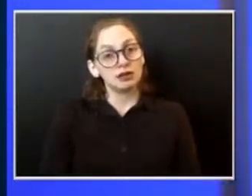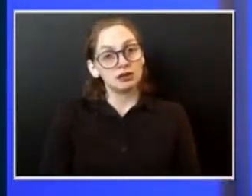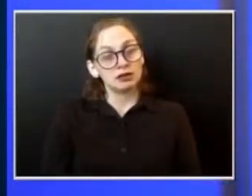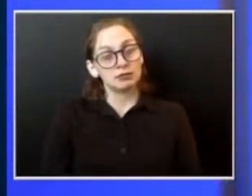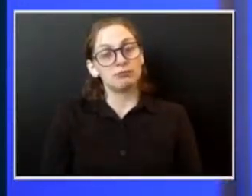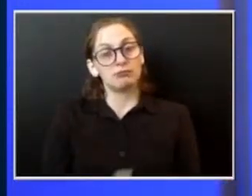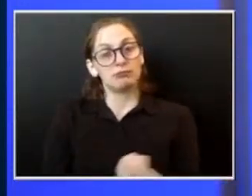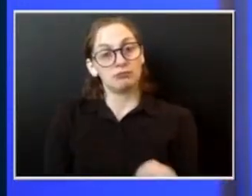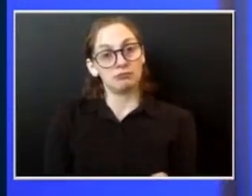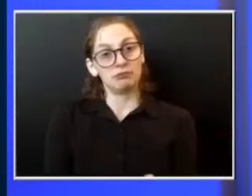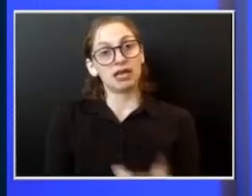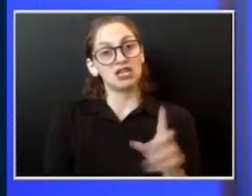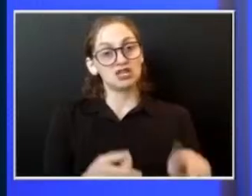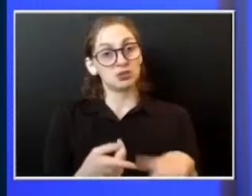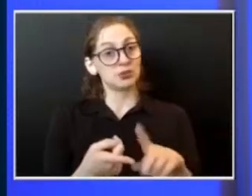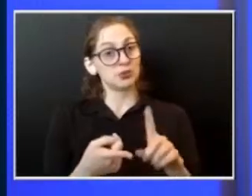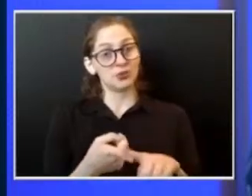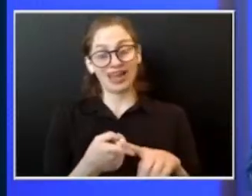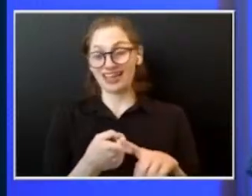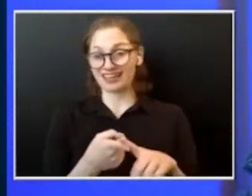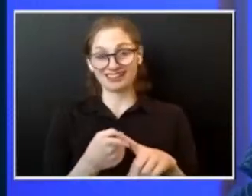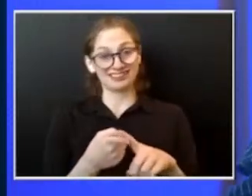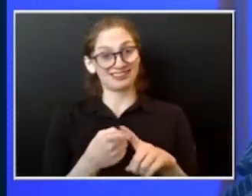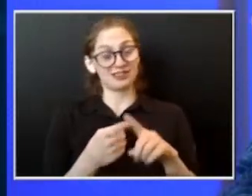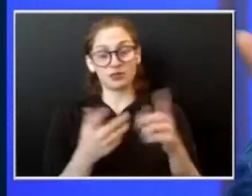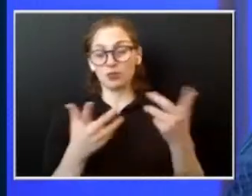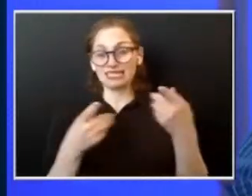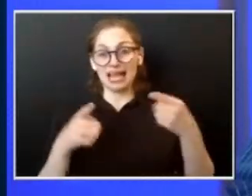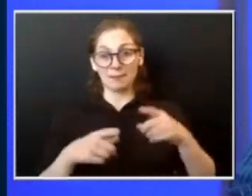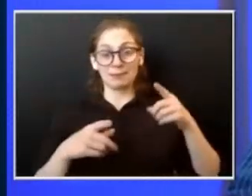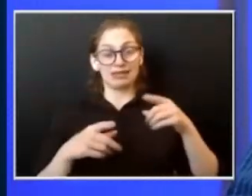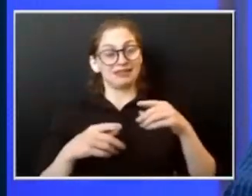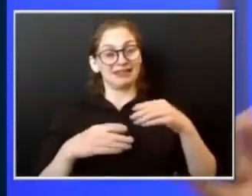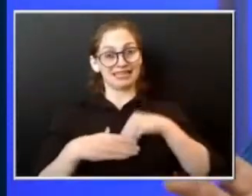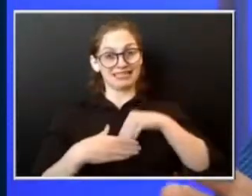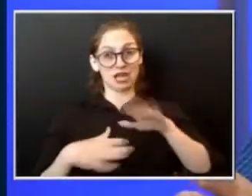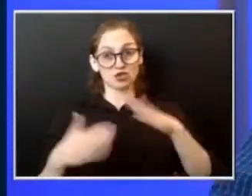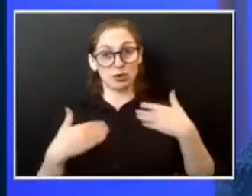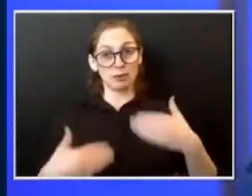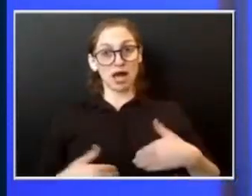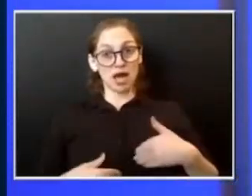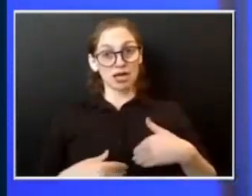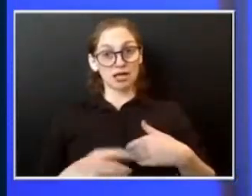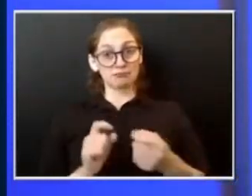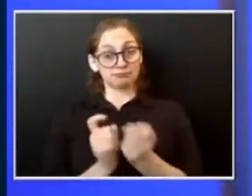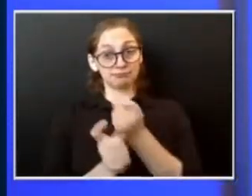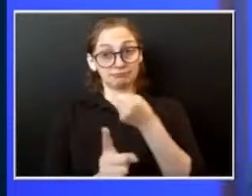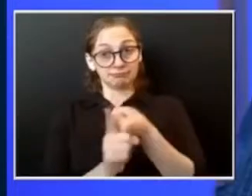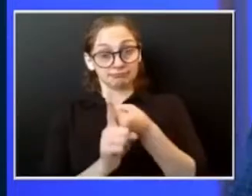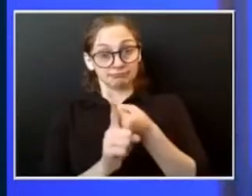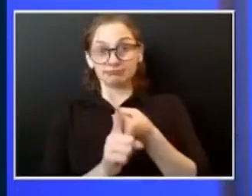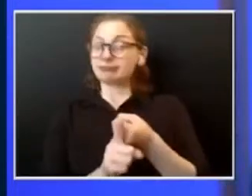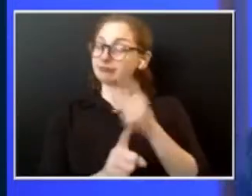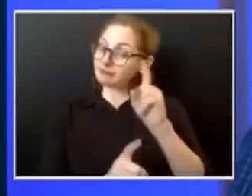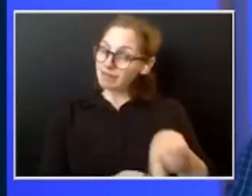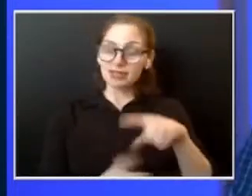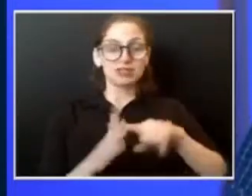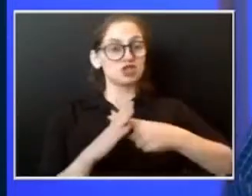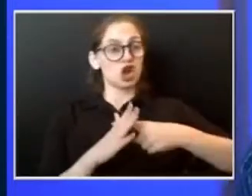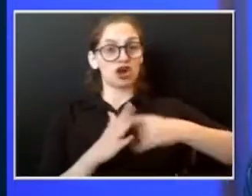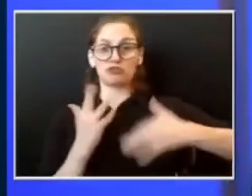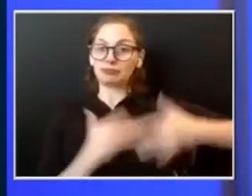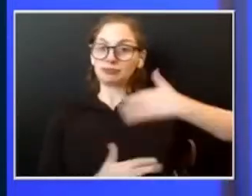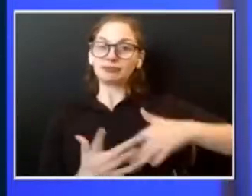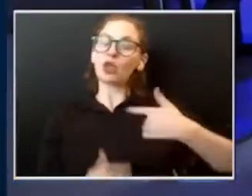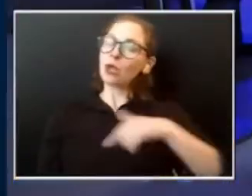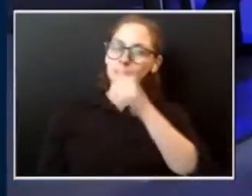body, we'll have to start dialysis. 4 weeks flew by, I was very good, and boom, the rest is history. We didn't have to